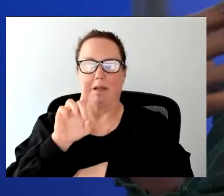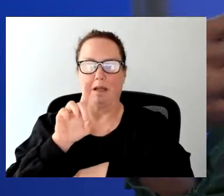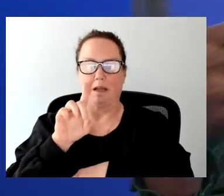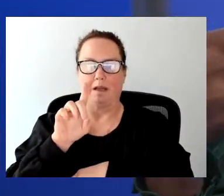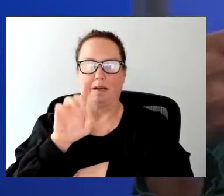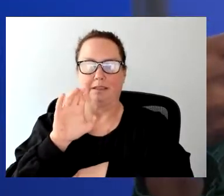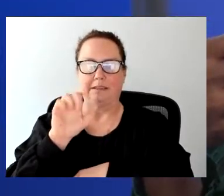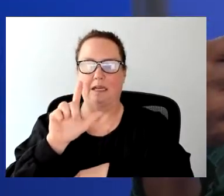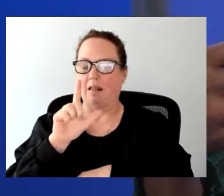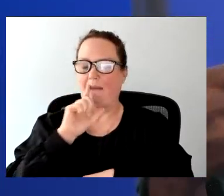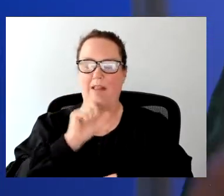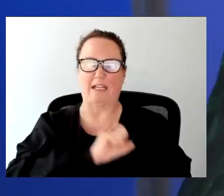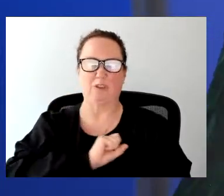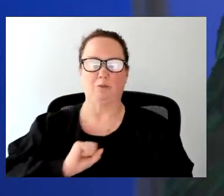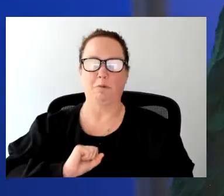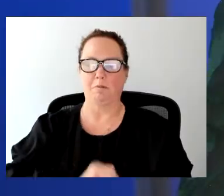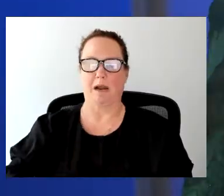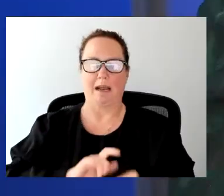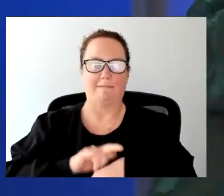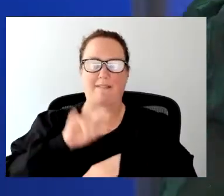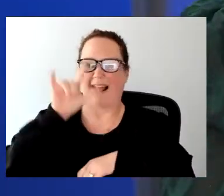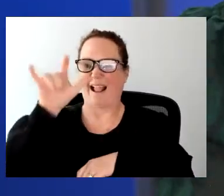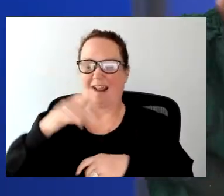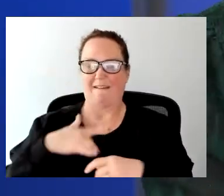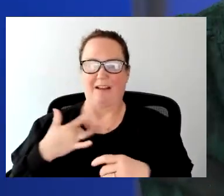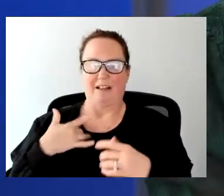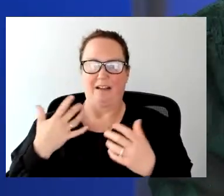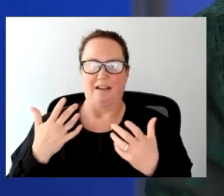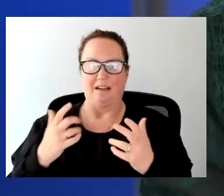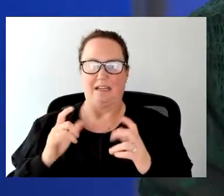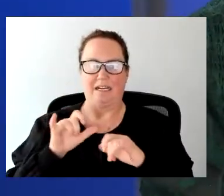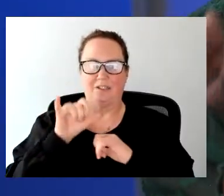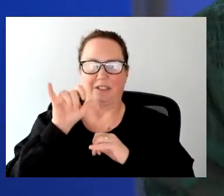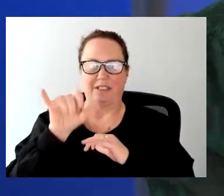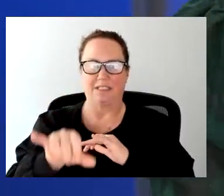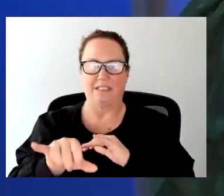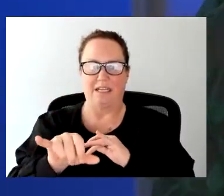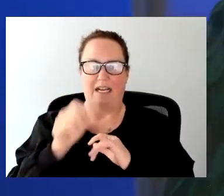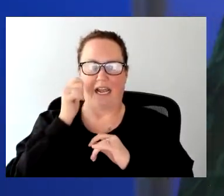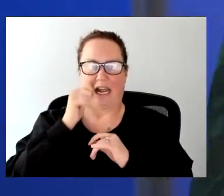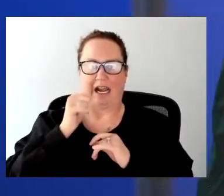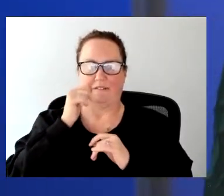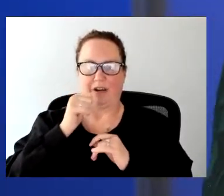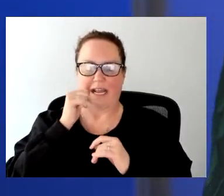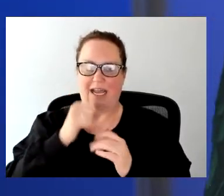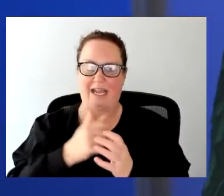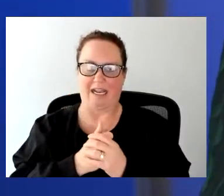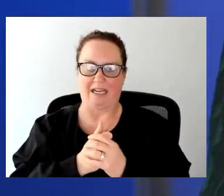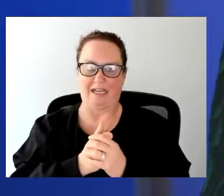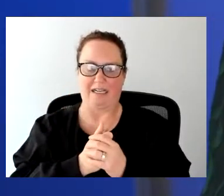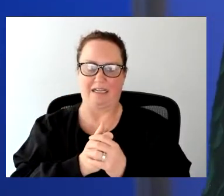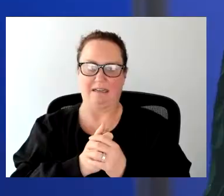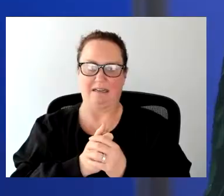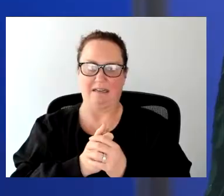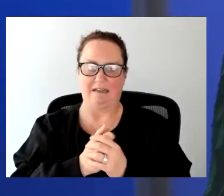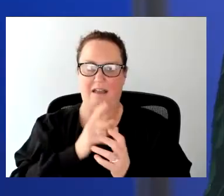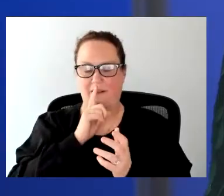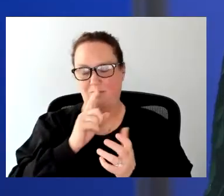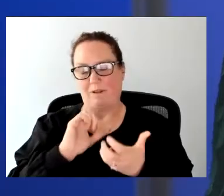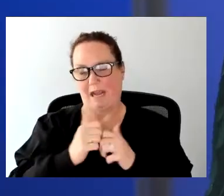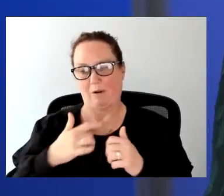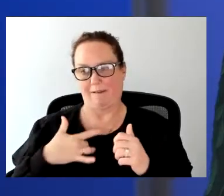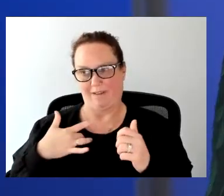I can do anything, I can fly. So I'm like, can I just stay here and have this every day, please? Yeah, that's really how I feel